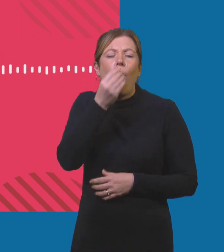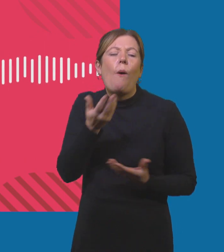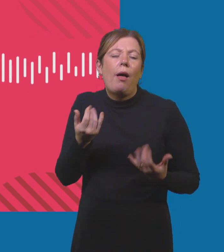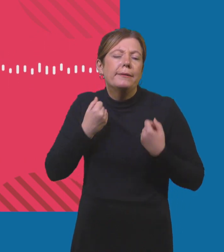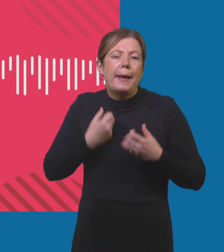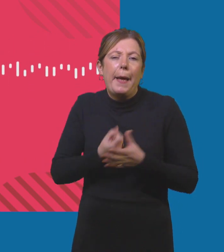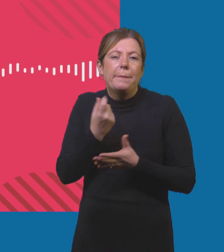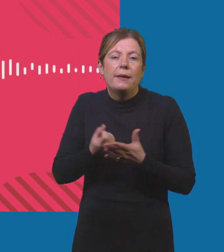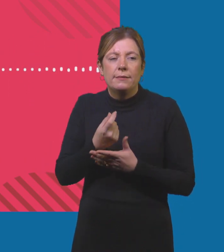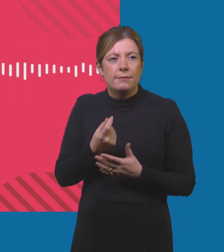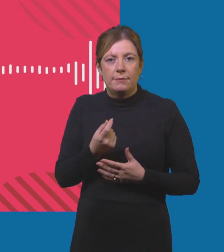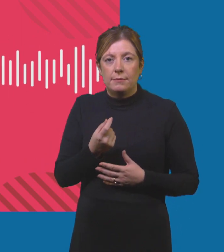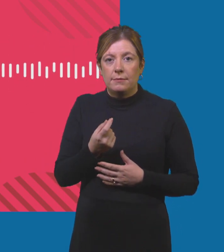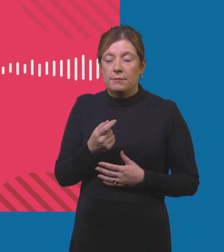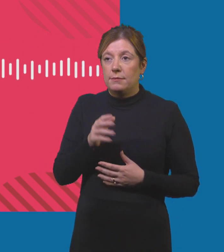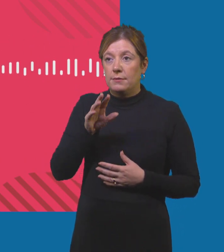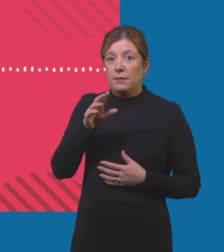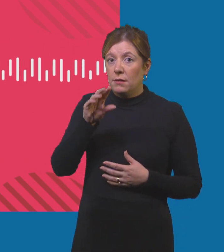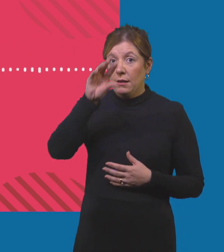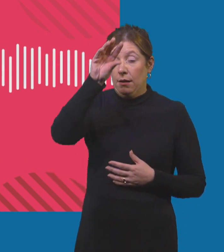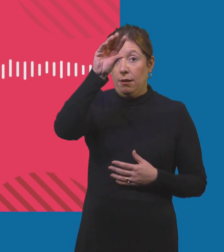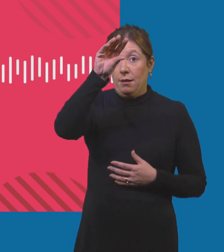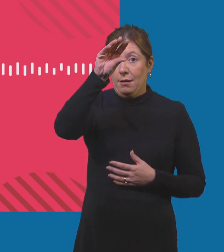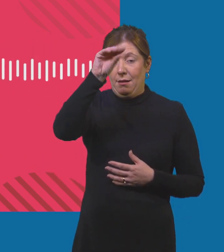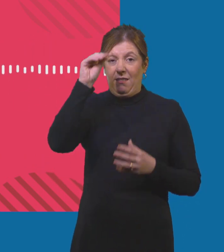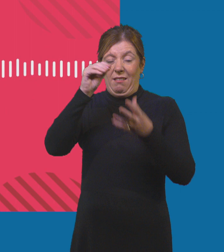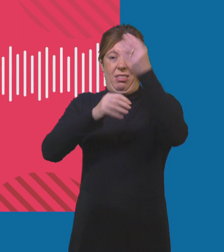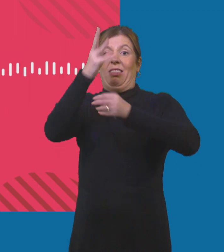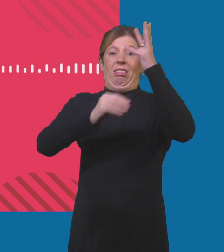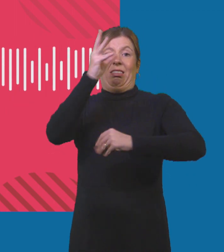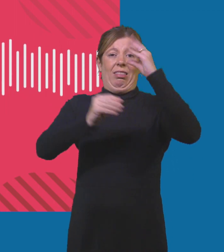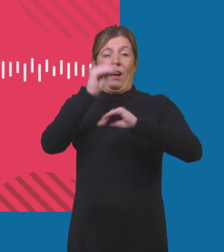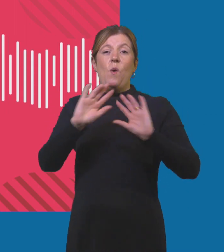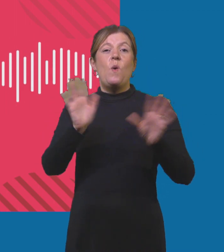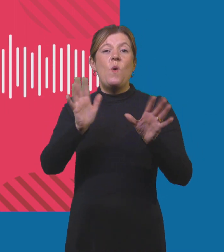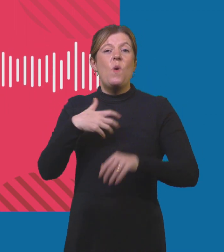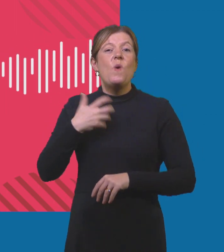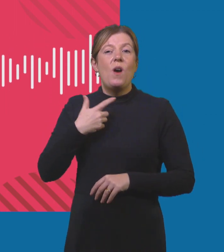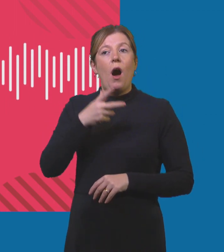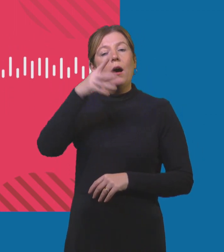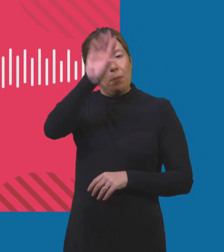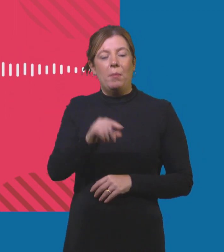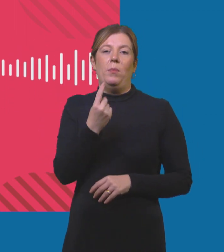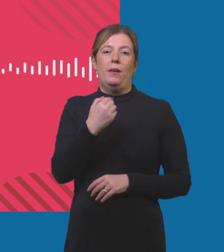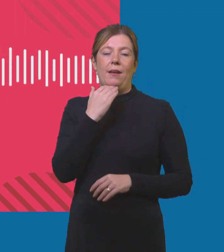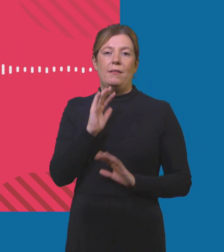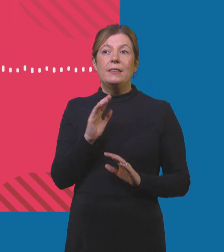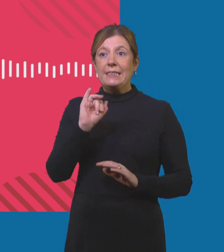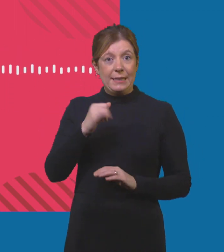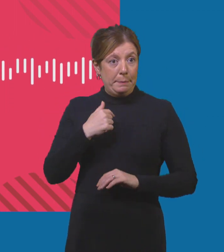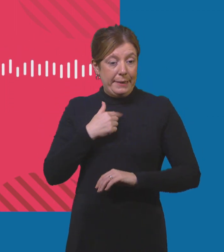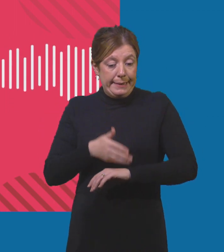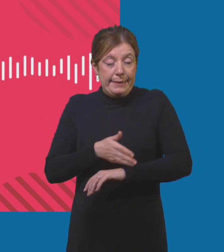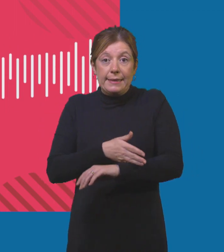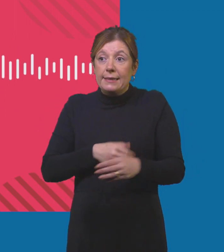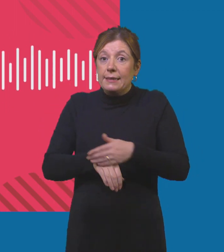Absolutely. As long as just one comes out, because you know annoying know. when Oh, you yeah, go that for would be, tissue yeah. and then loads come out. That's very annoying. Yeah, that's But not- also, that's I've not got comes short out. arms, so I don't